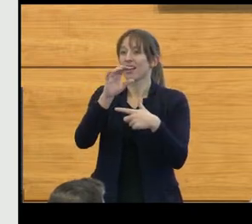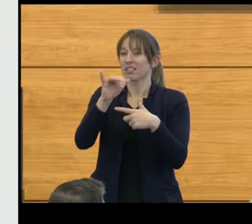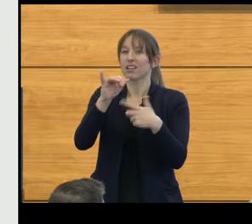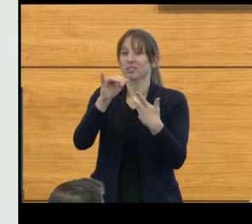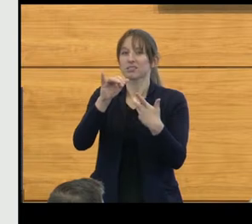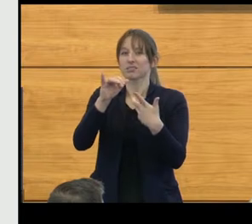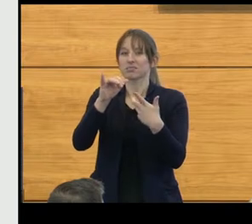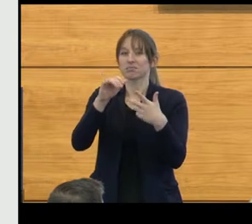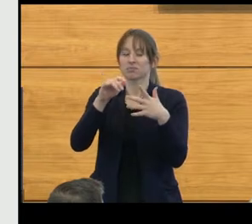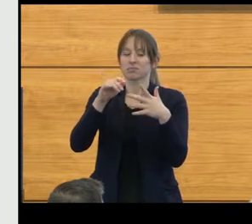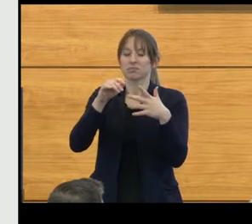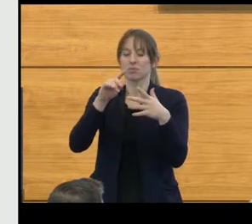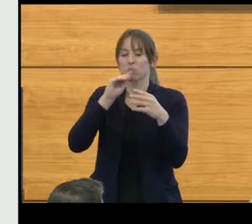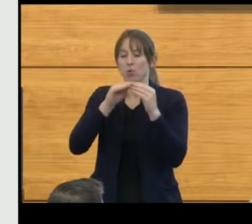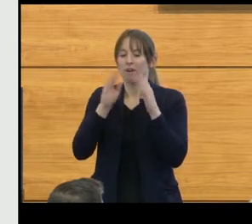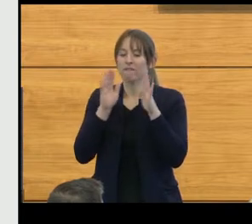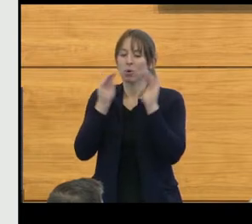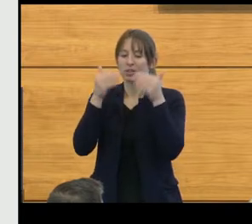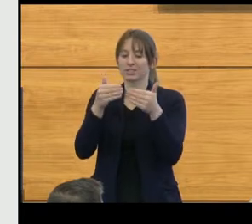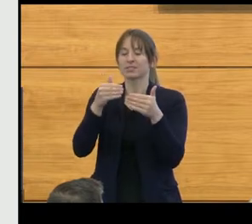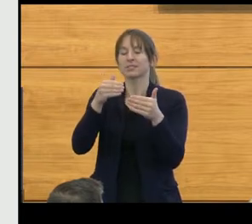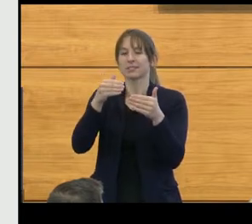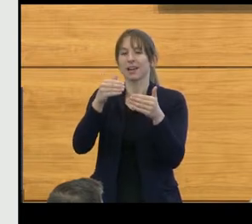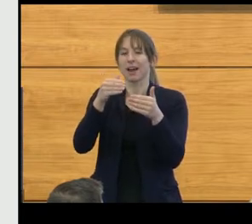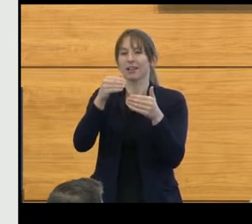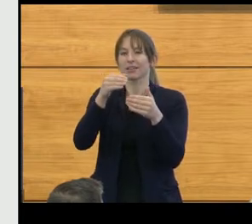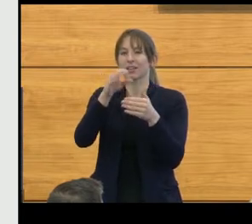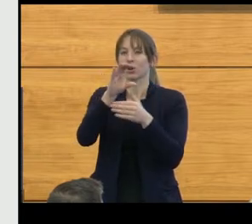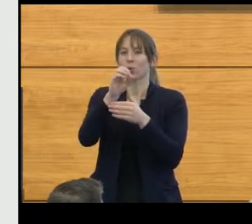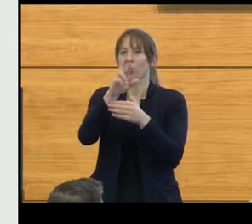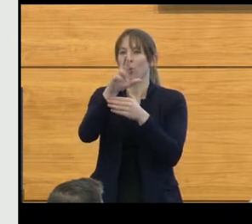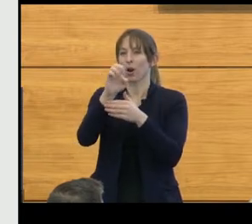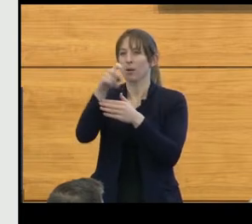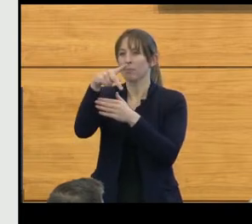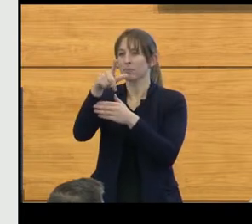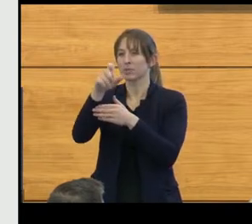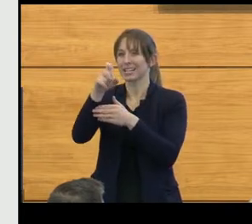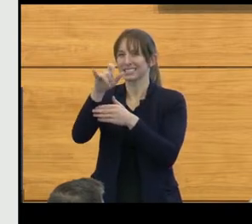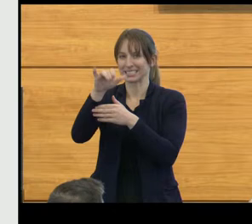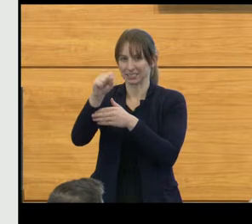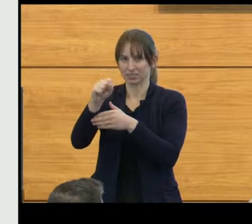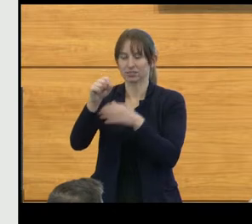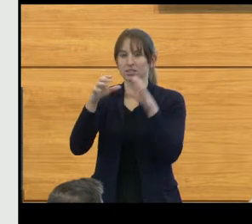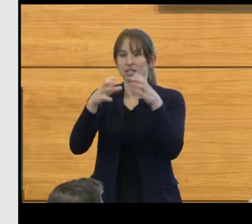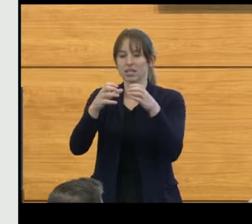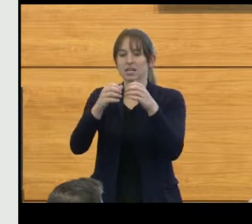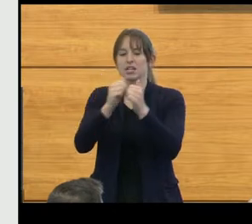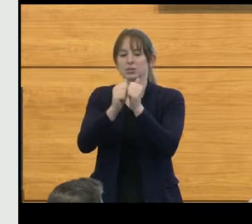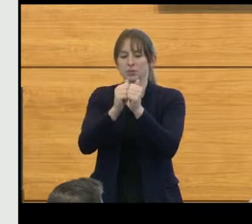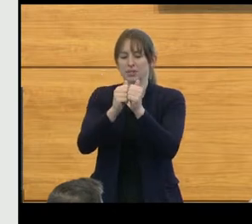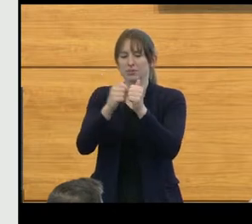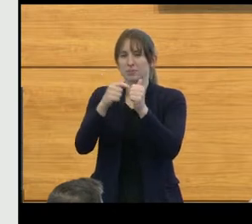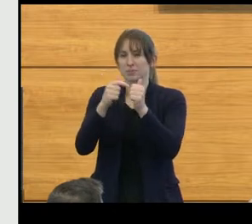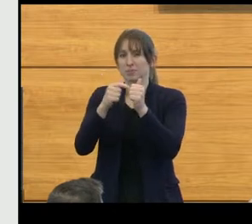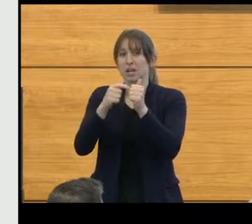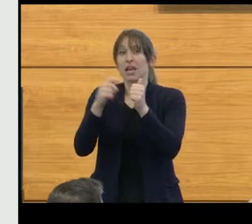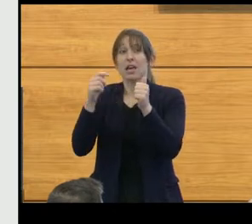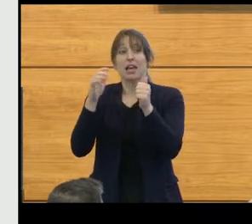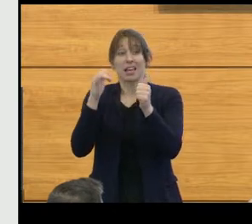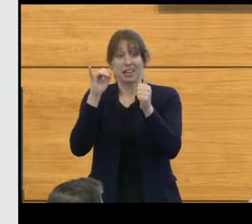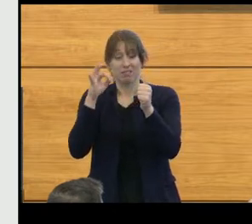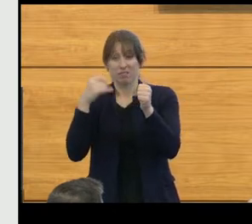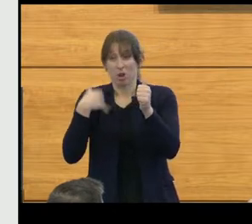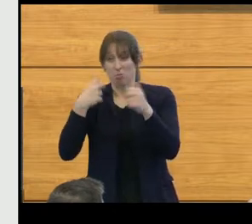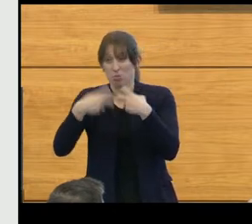plexus. Hydrocephalus defines an area in which the fluid that is made within the brain is not capable of